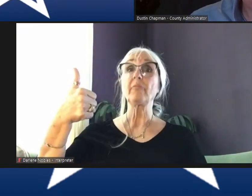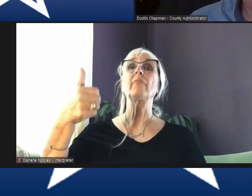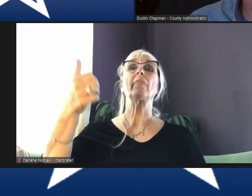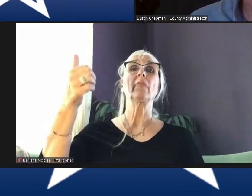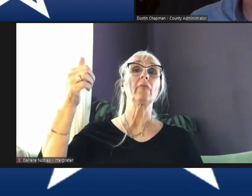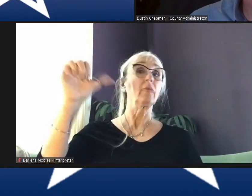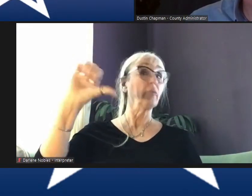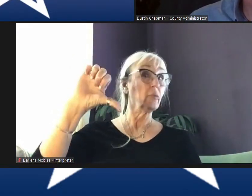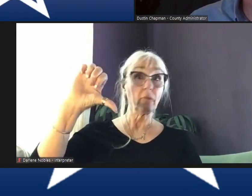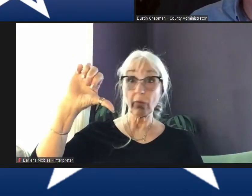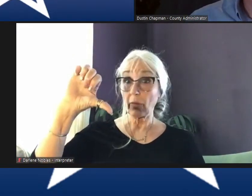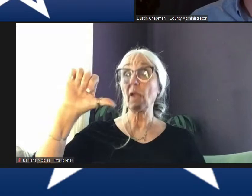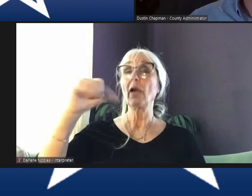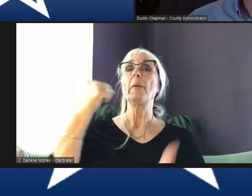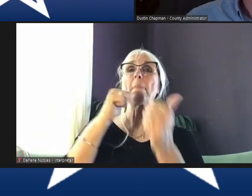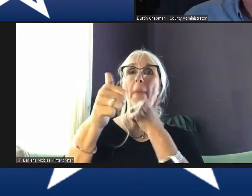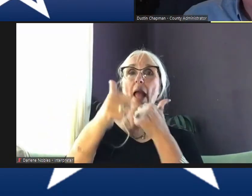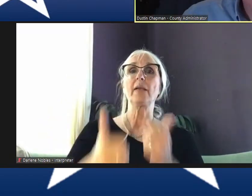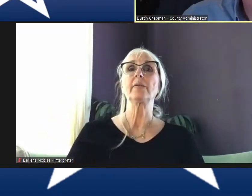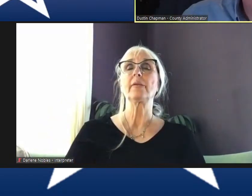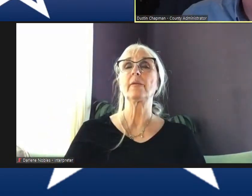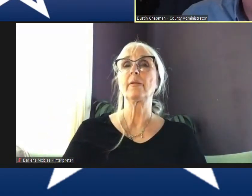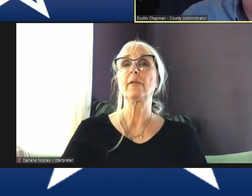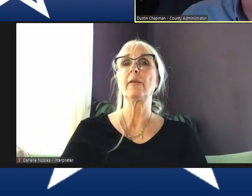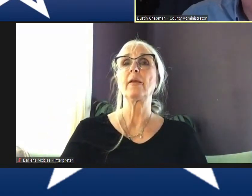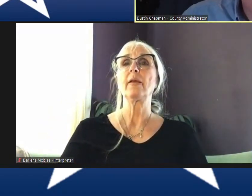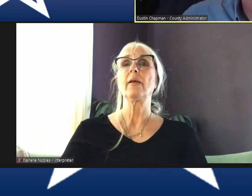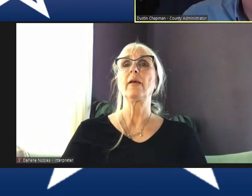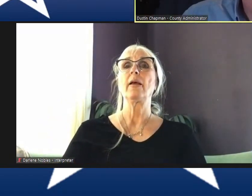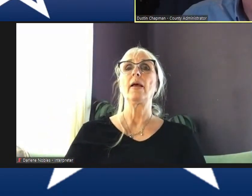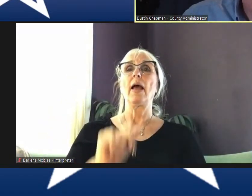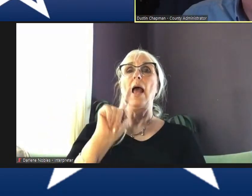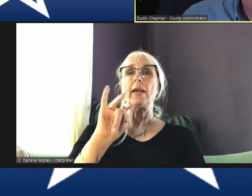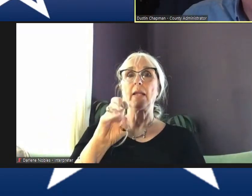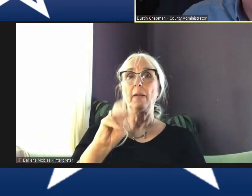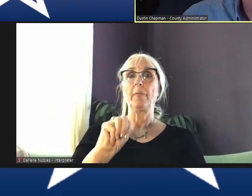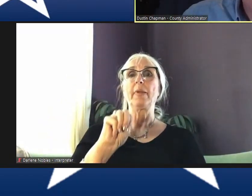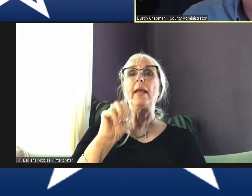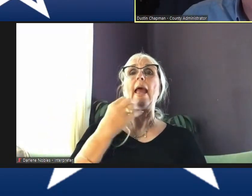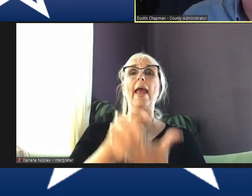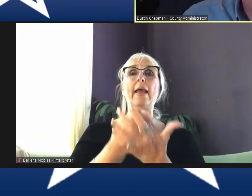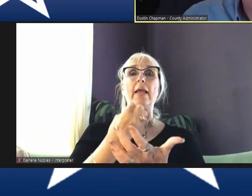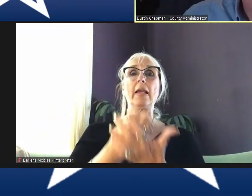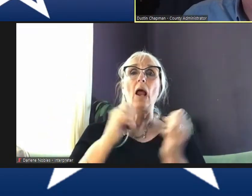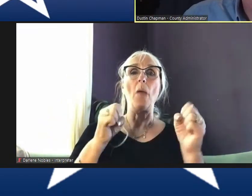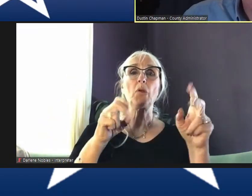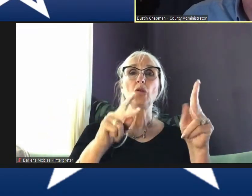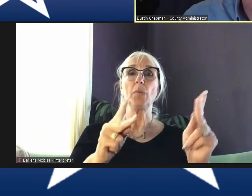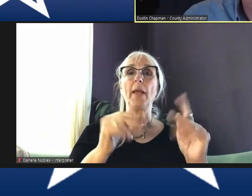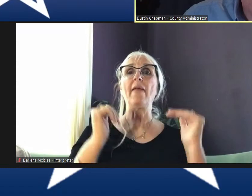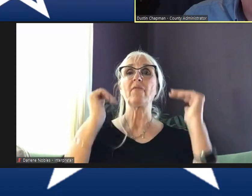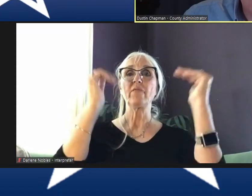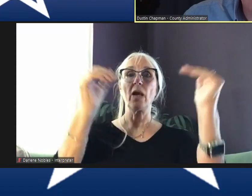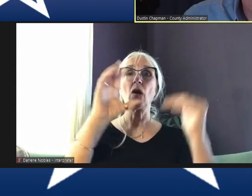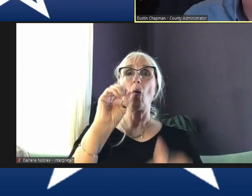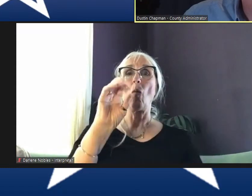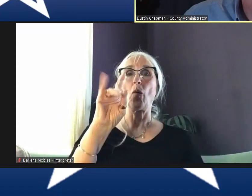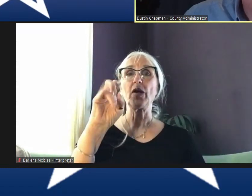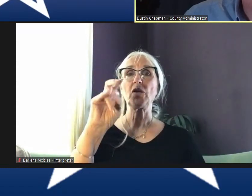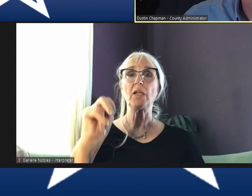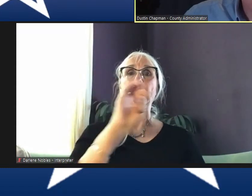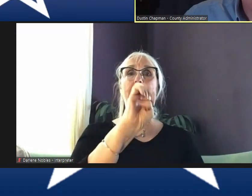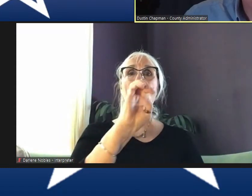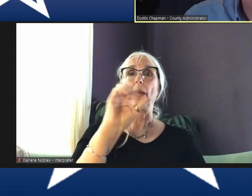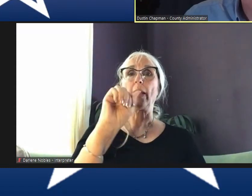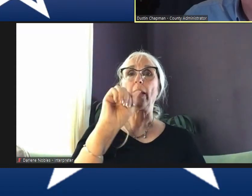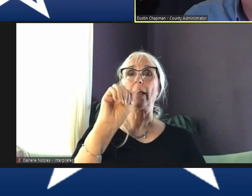Opposed? Pass. Item K2B, approval of Economic Opportunities Advancement Corporation's EOAC's request